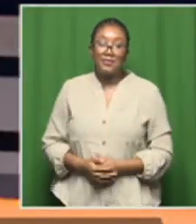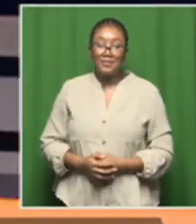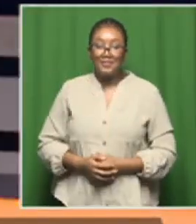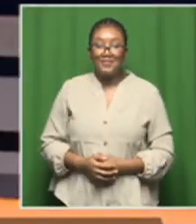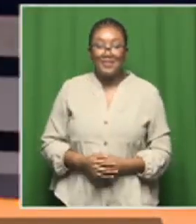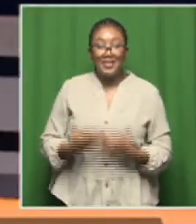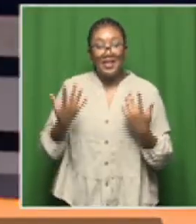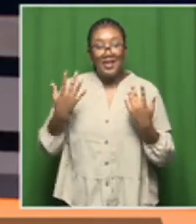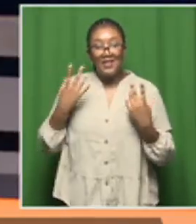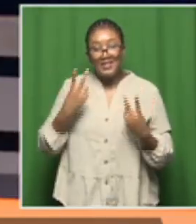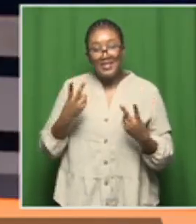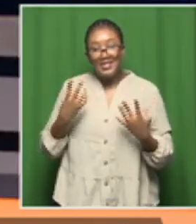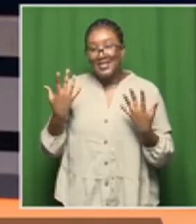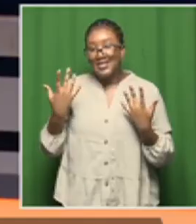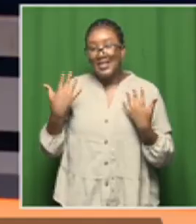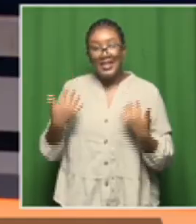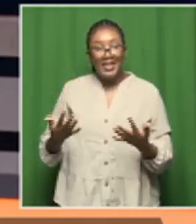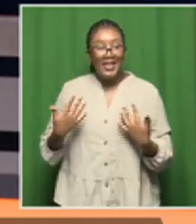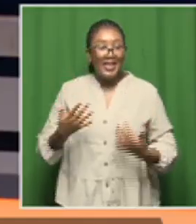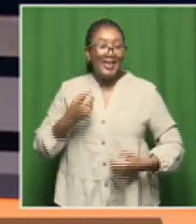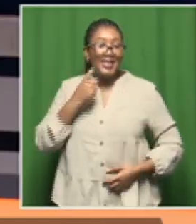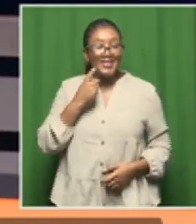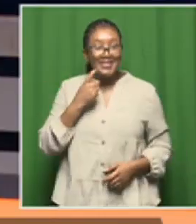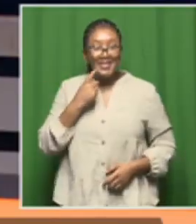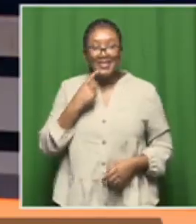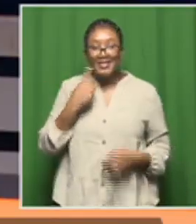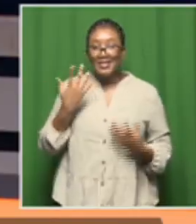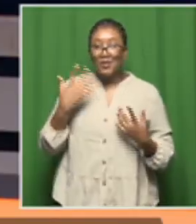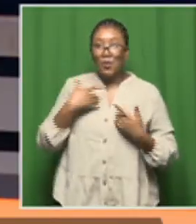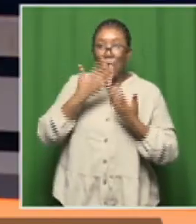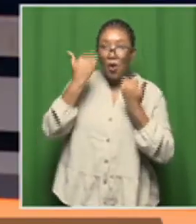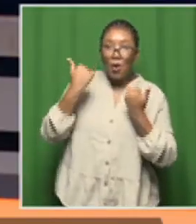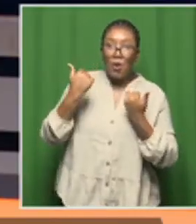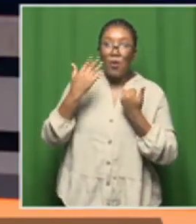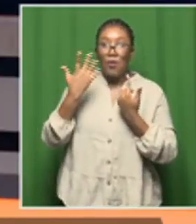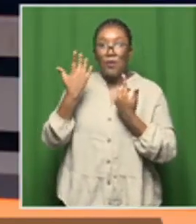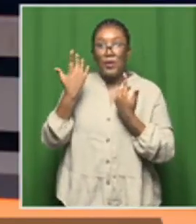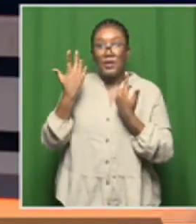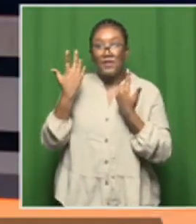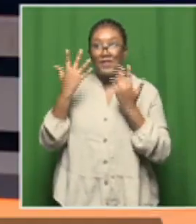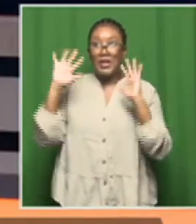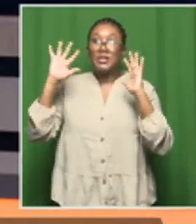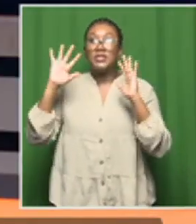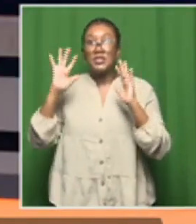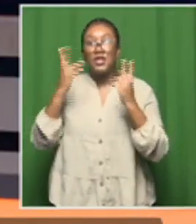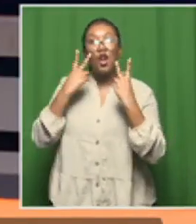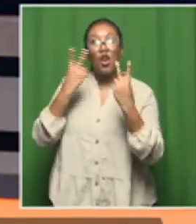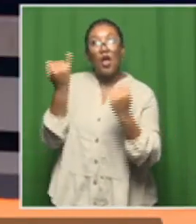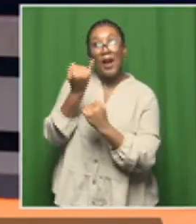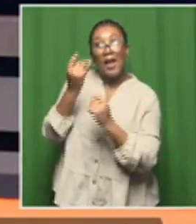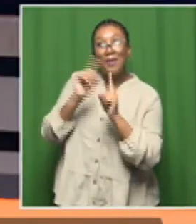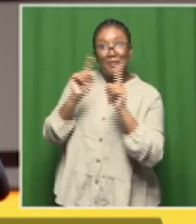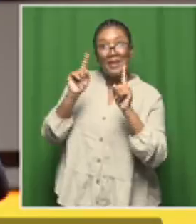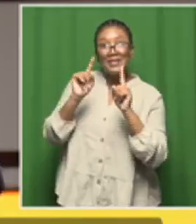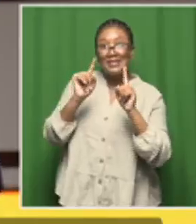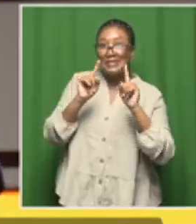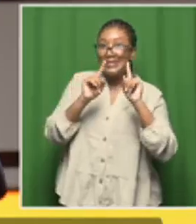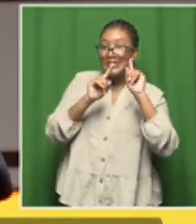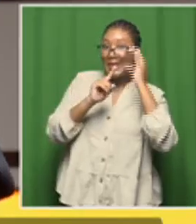organic. Yeah. And as much as you don't know how it's going to ultimately look, I mean, there is a vision. There's a structure.